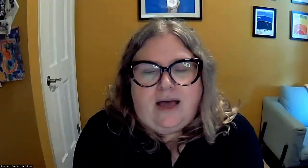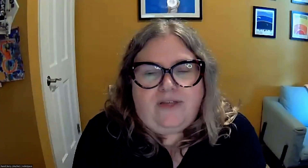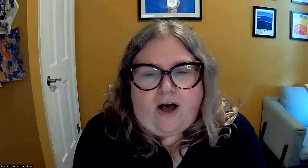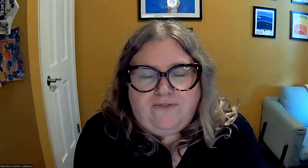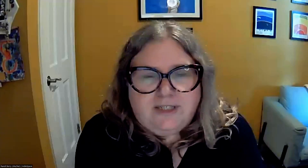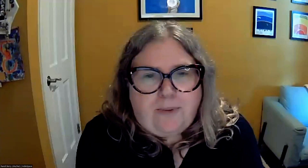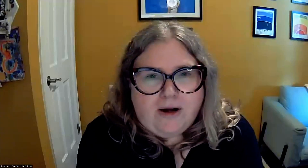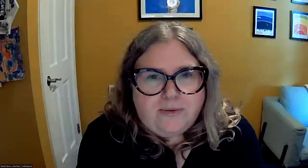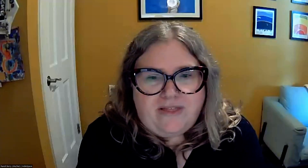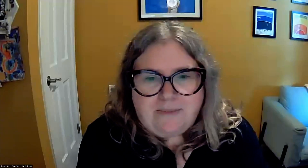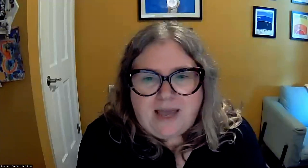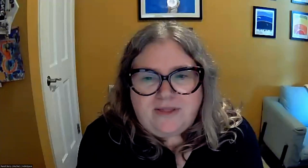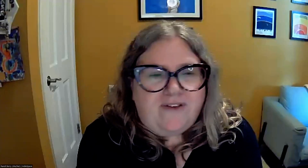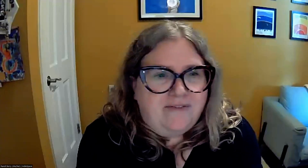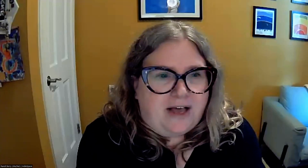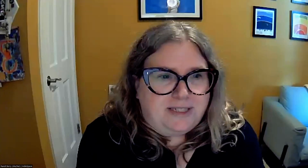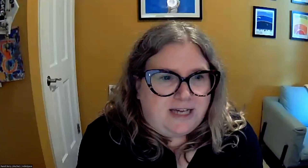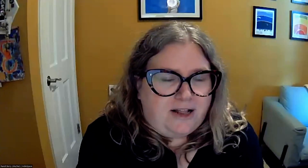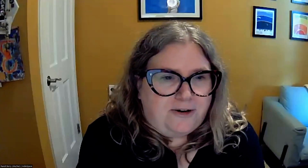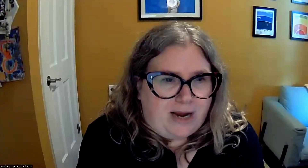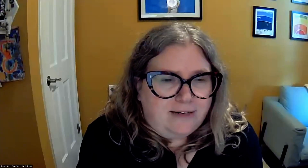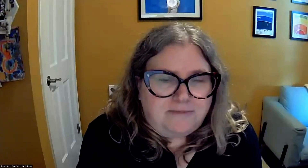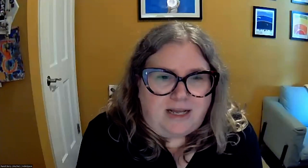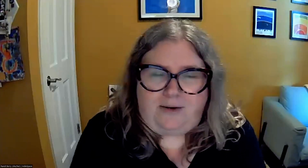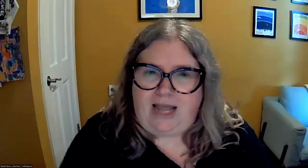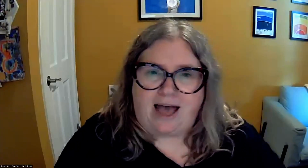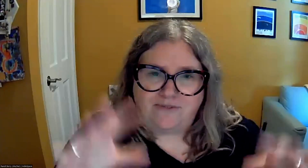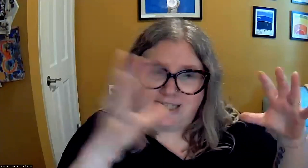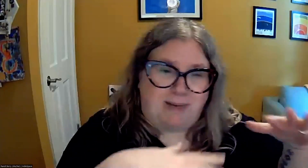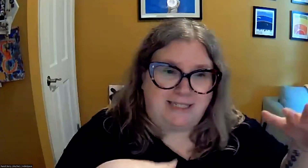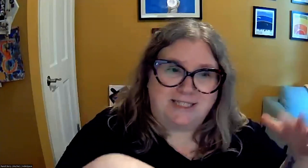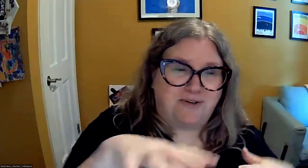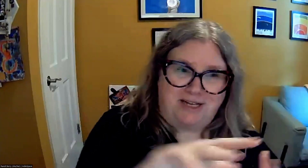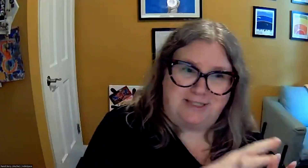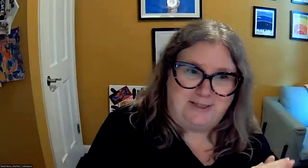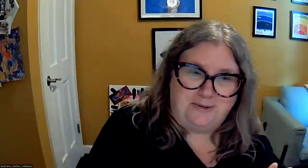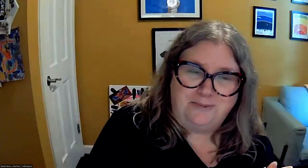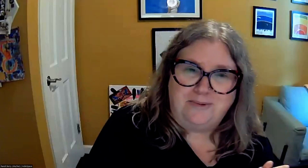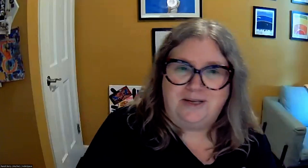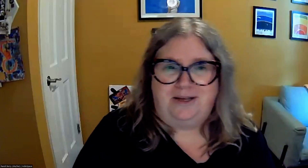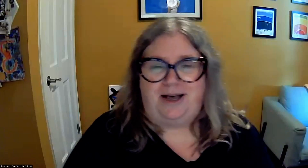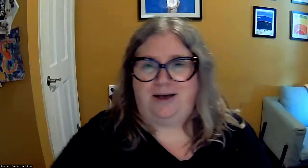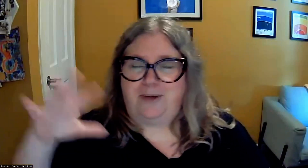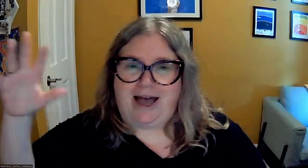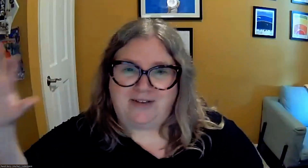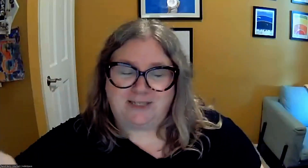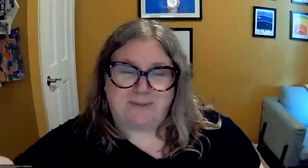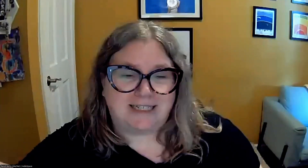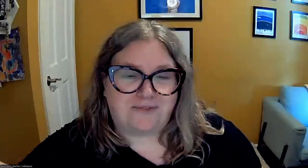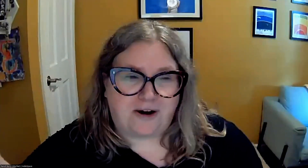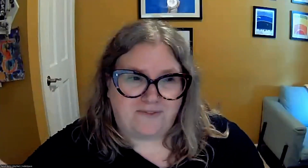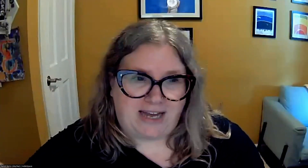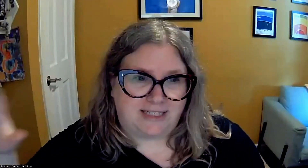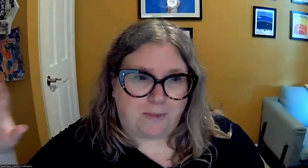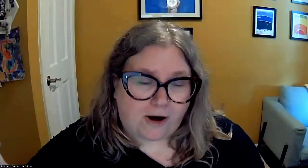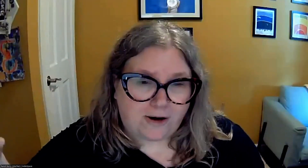And the offer to partner with them came with a $5,000 grant, and we have expenses for this Zoom. We have